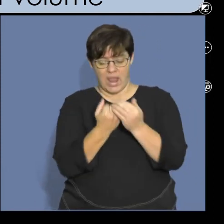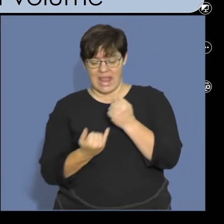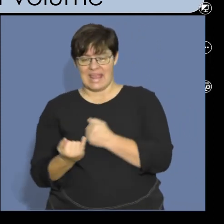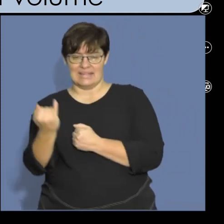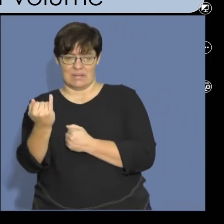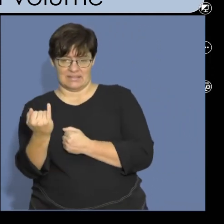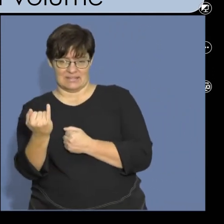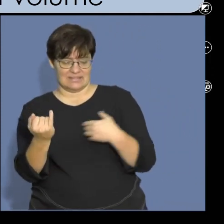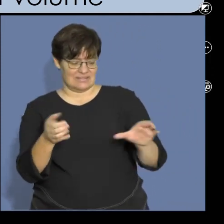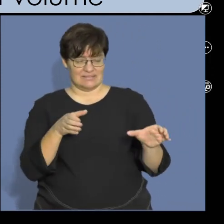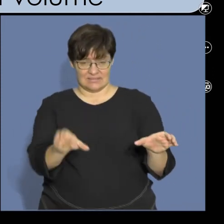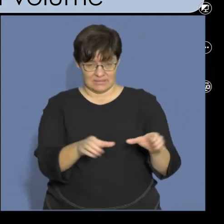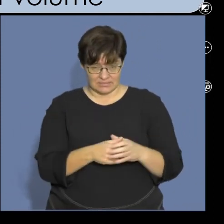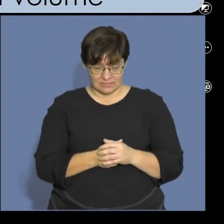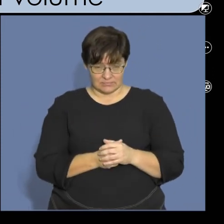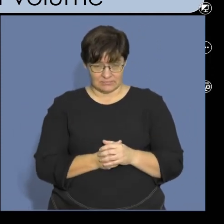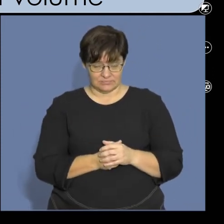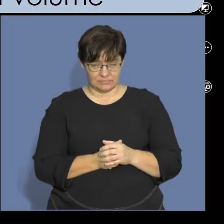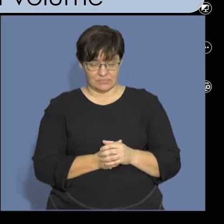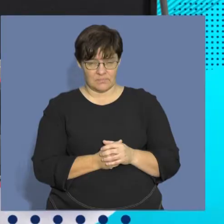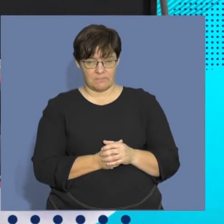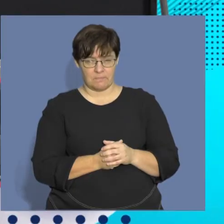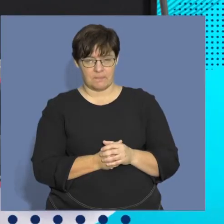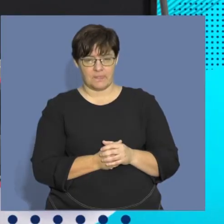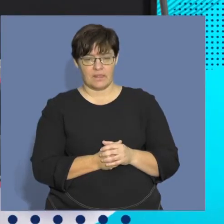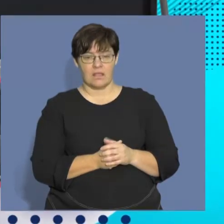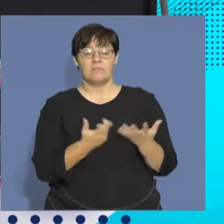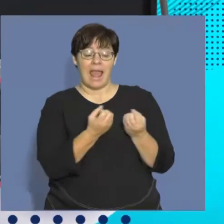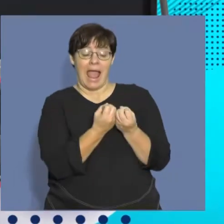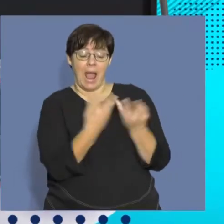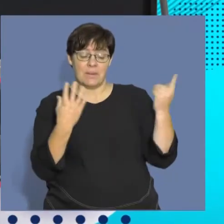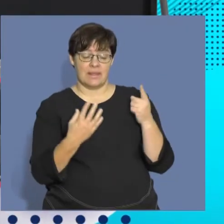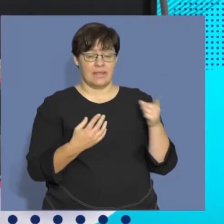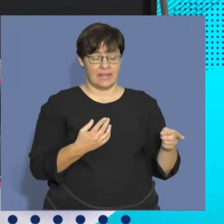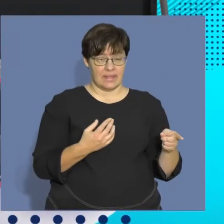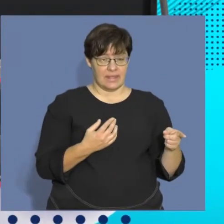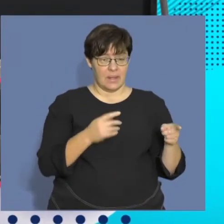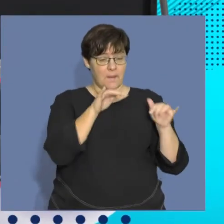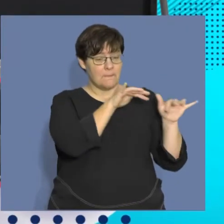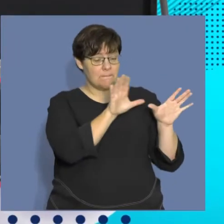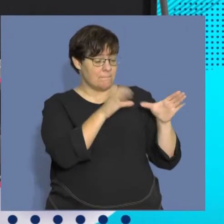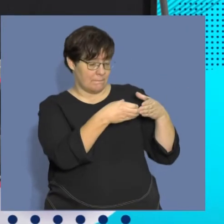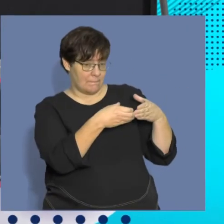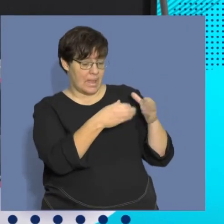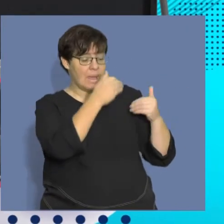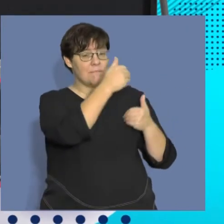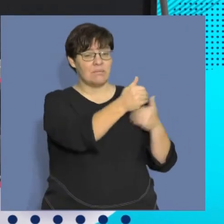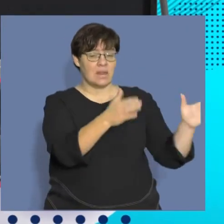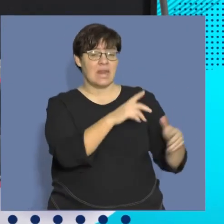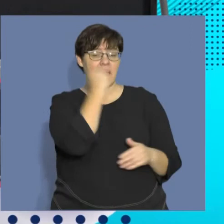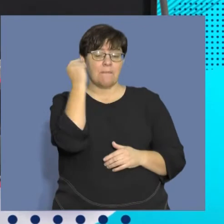in other words, what we're saying is the density of the population, the parameter